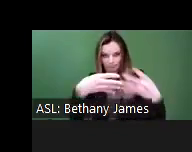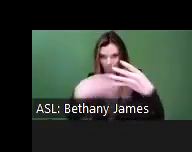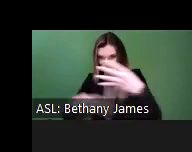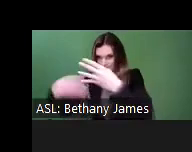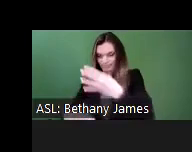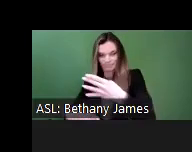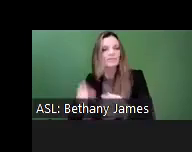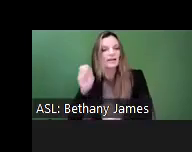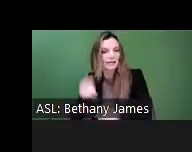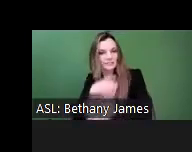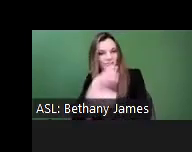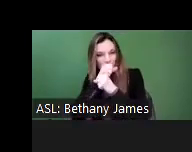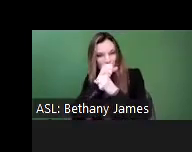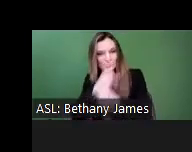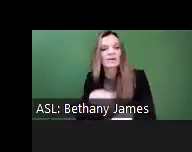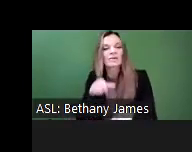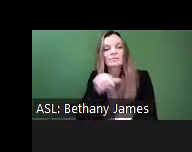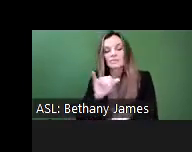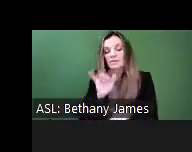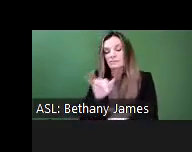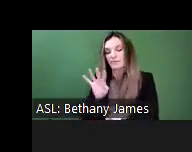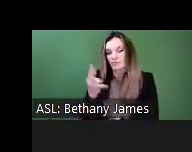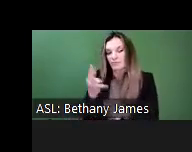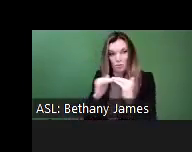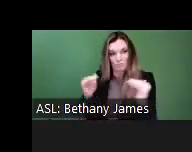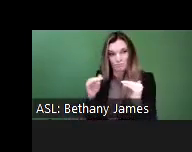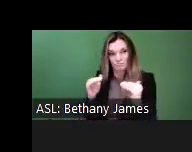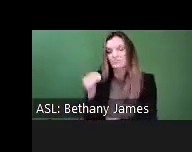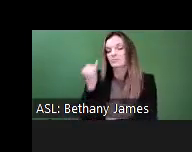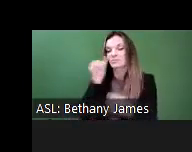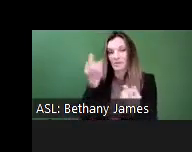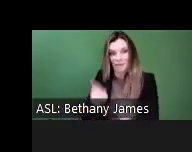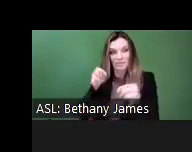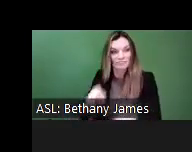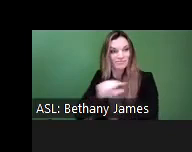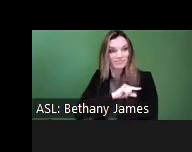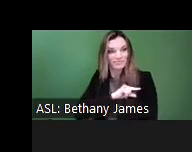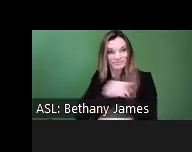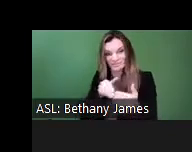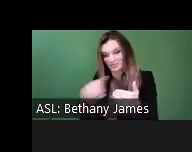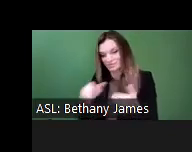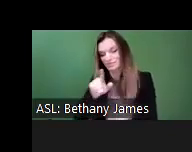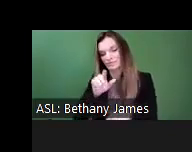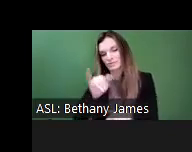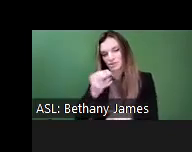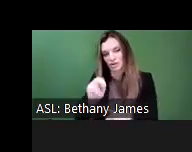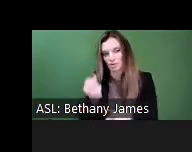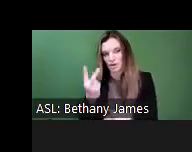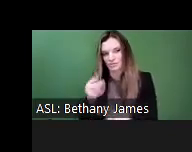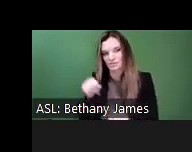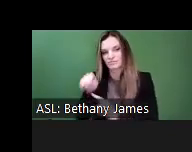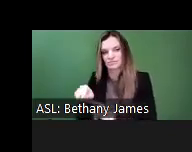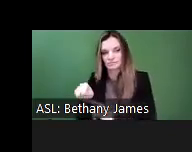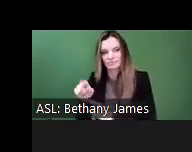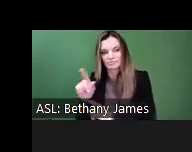and 2nd degree child abuse. Convictions involving soliciting minors or